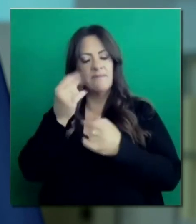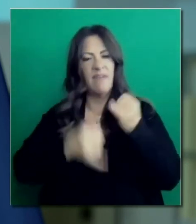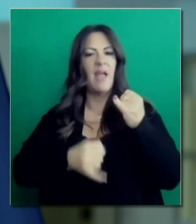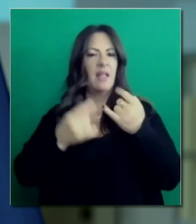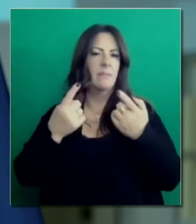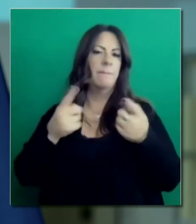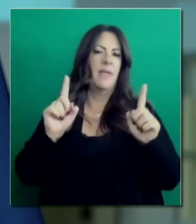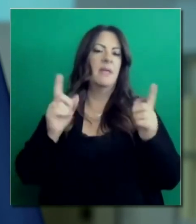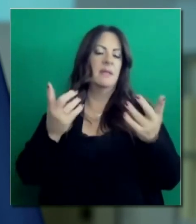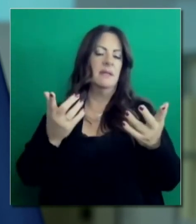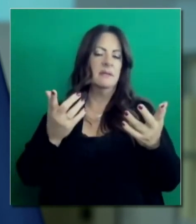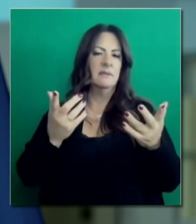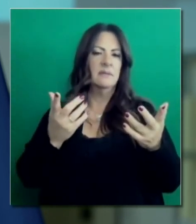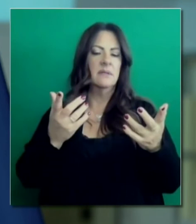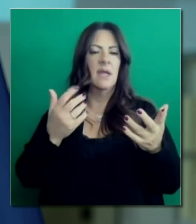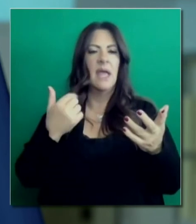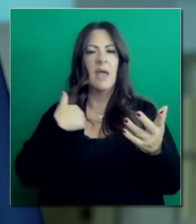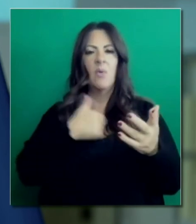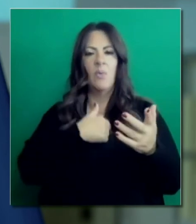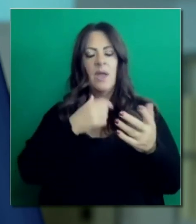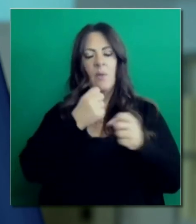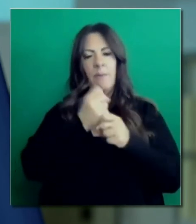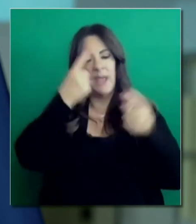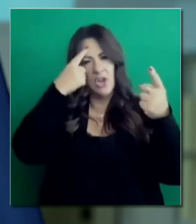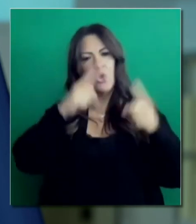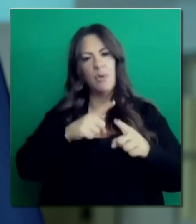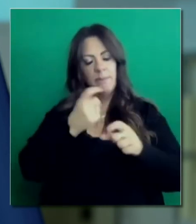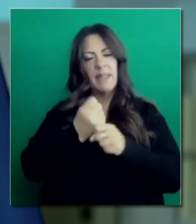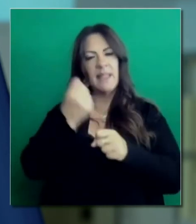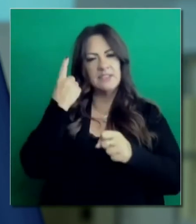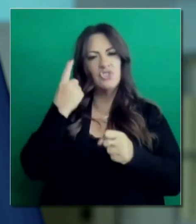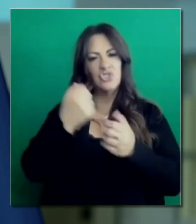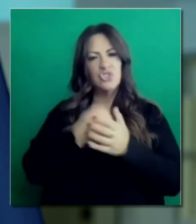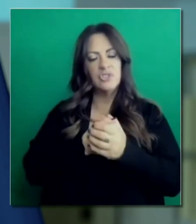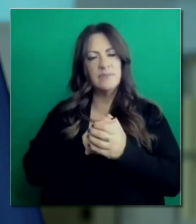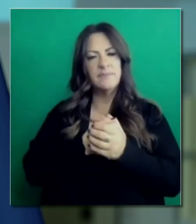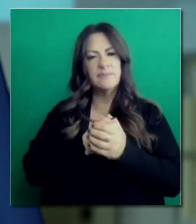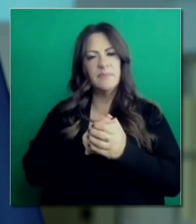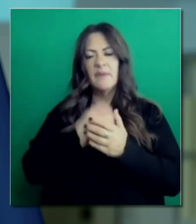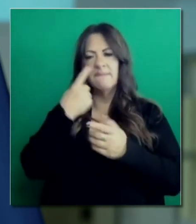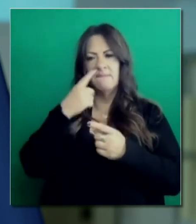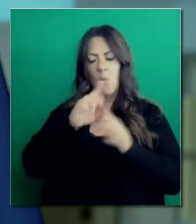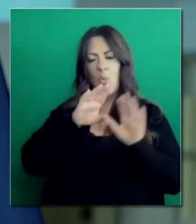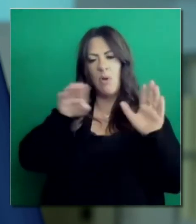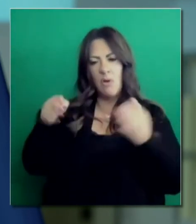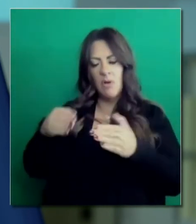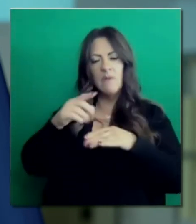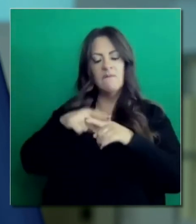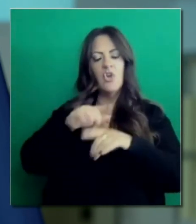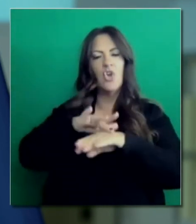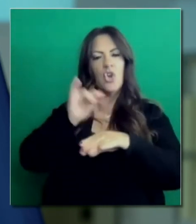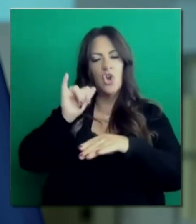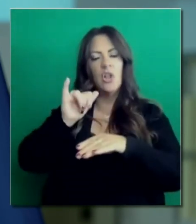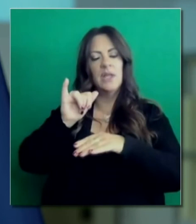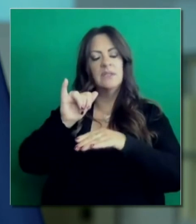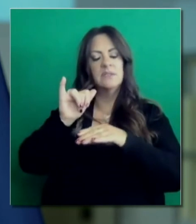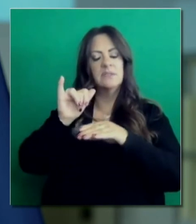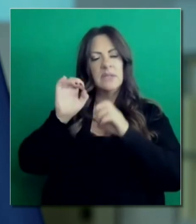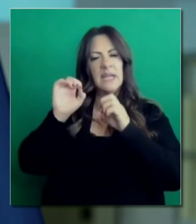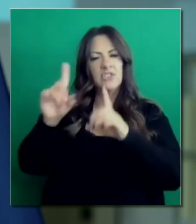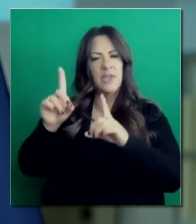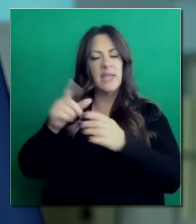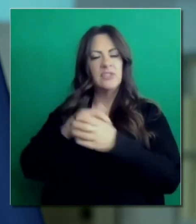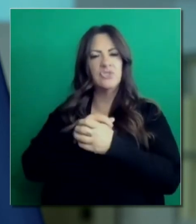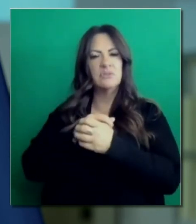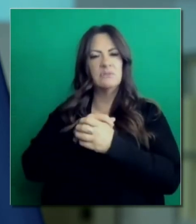land where we landed last year, and that inured to the benefit of early childhood education, inured to the benefit of child care, because we didn't see big cuts